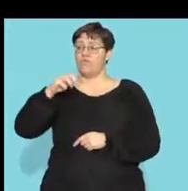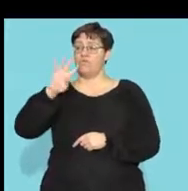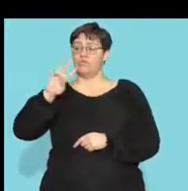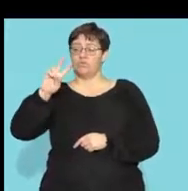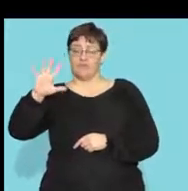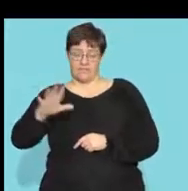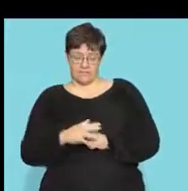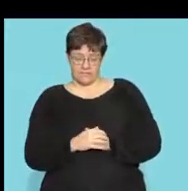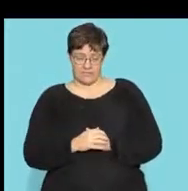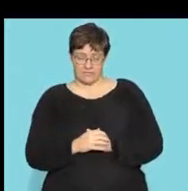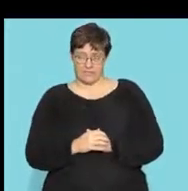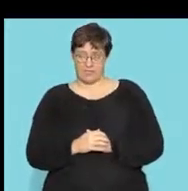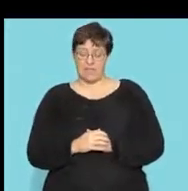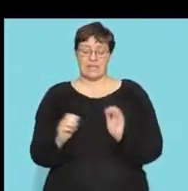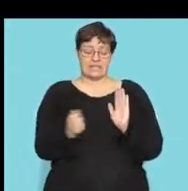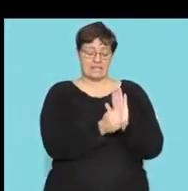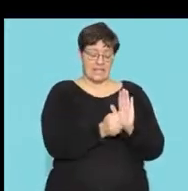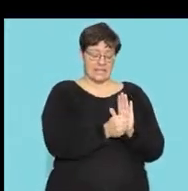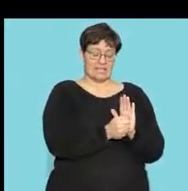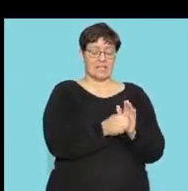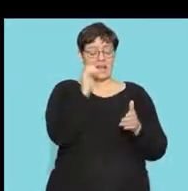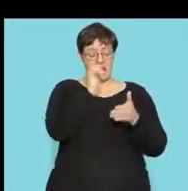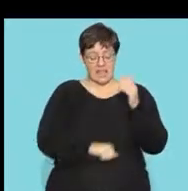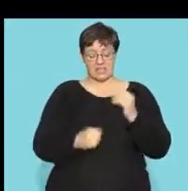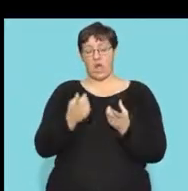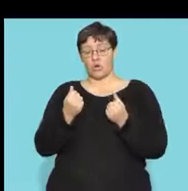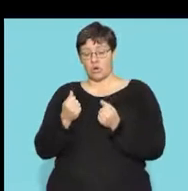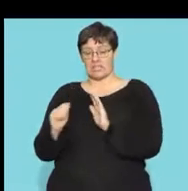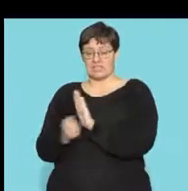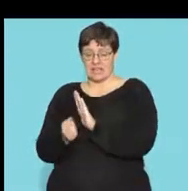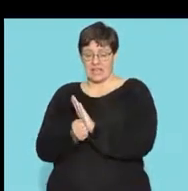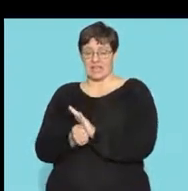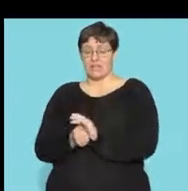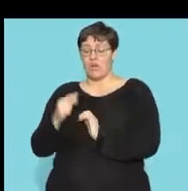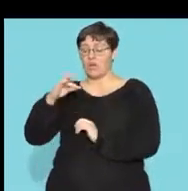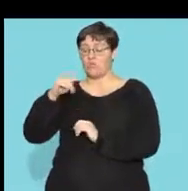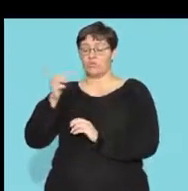2,084,425. Sales less my cost of sales will give me my gross profit